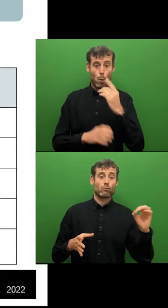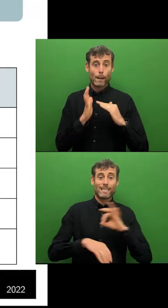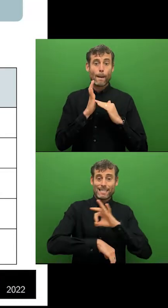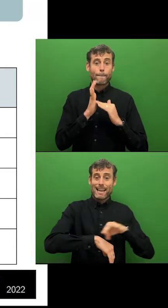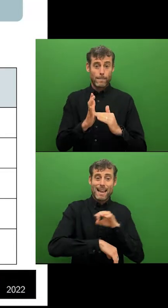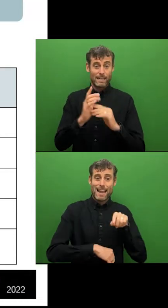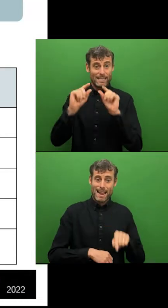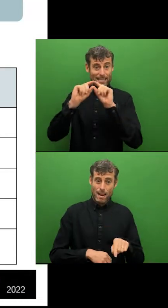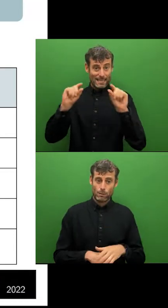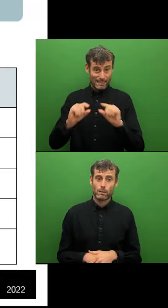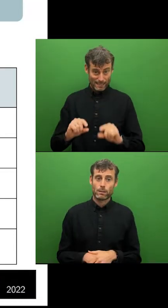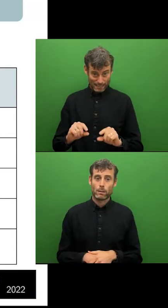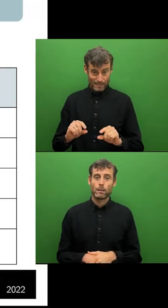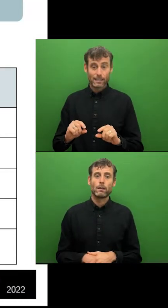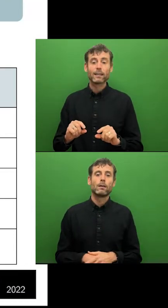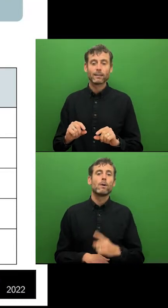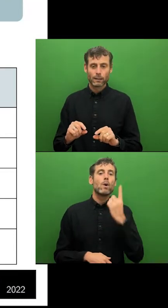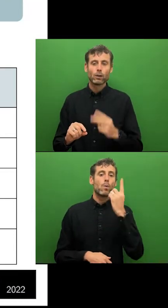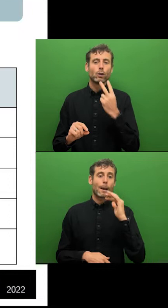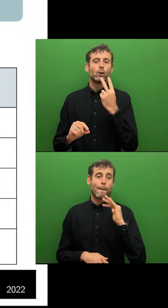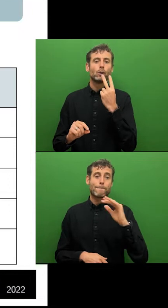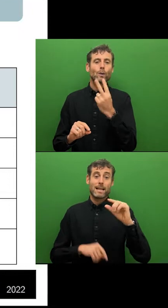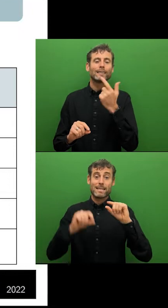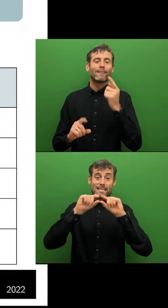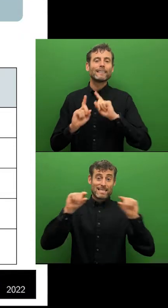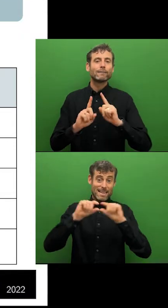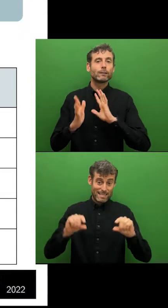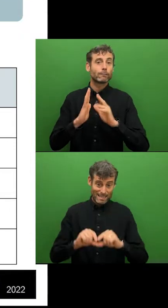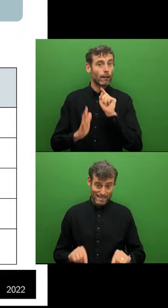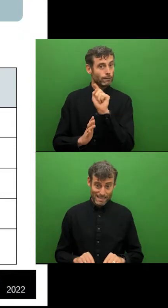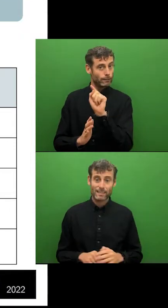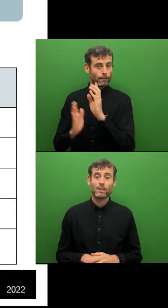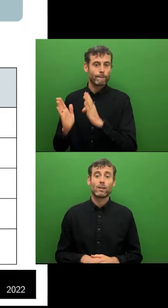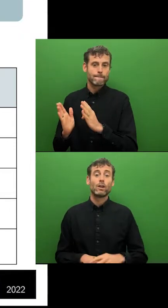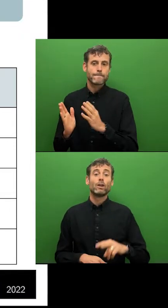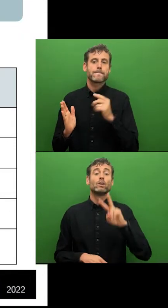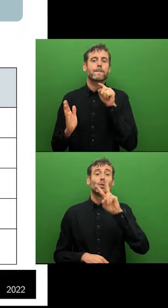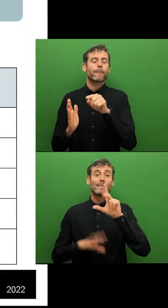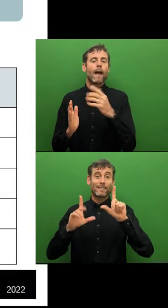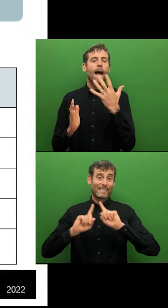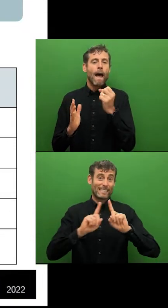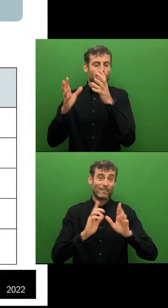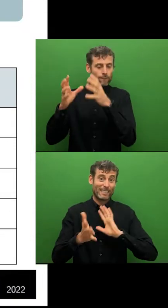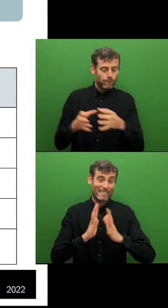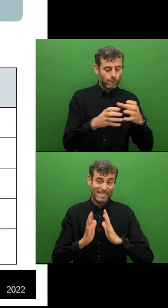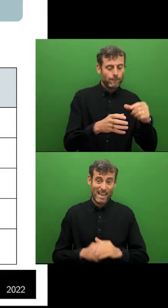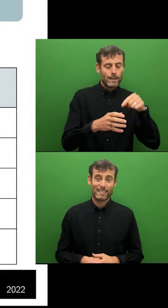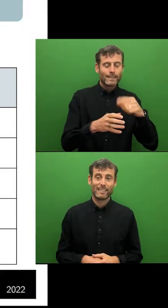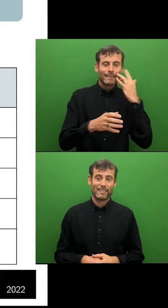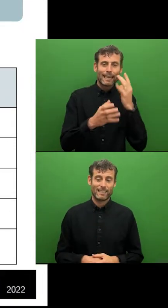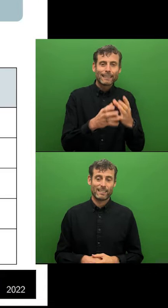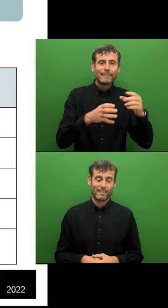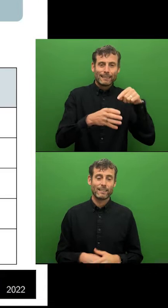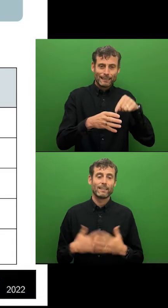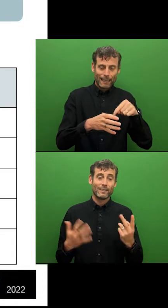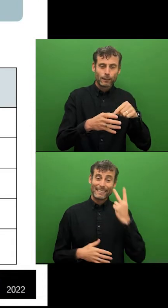1 million weak sentence annotations and 27 different signers. There is a private test set which can be